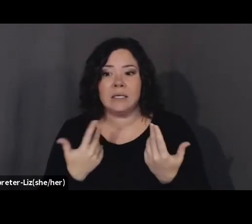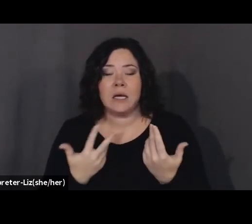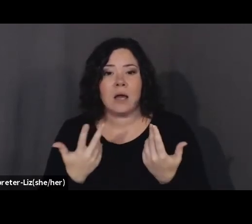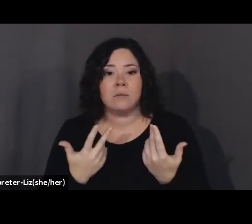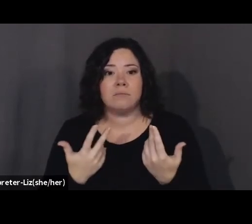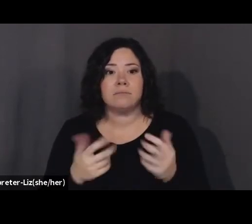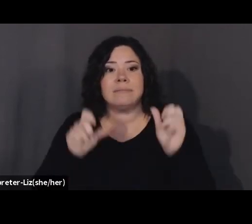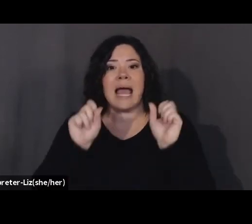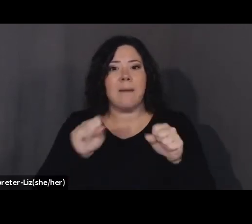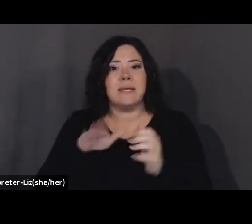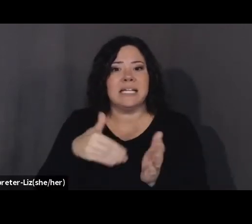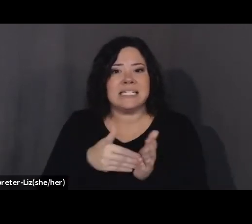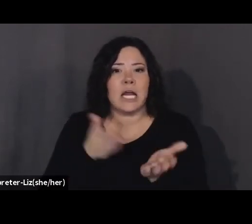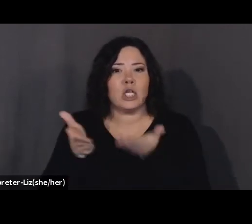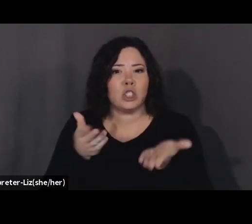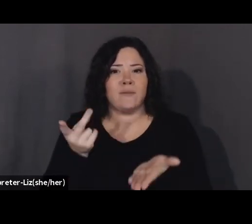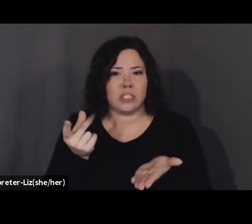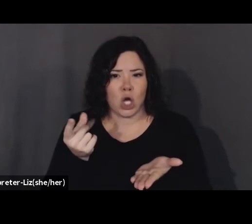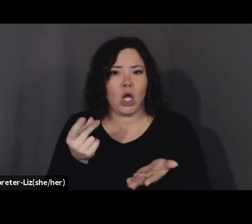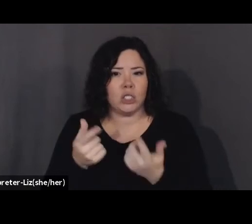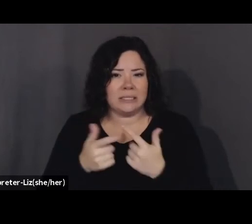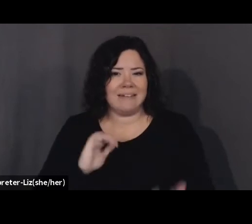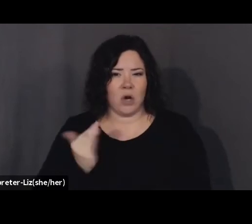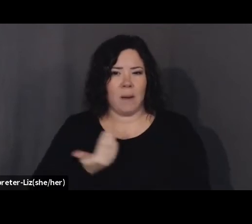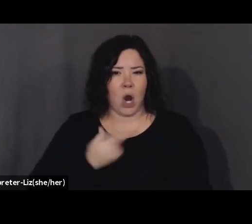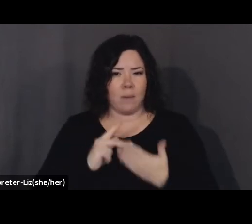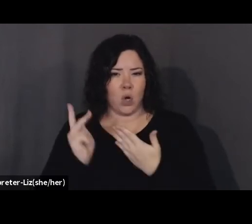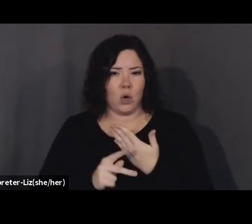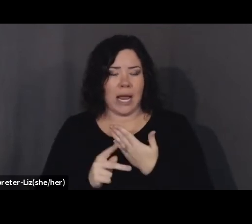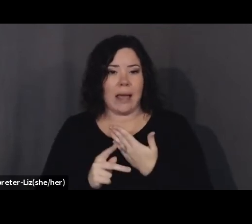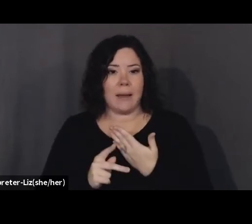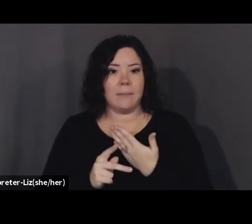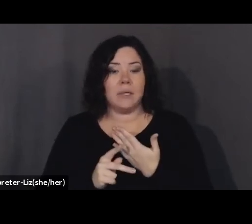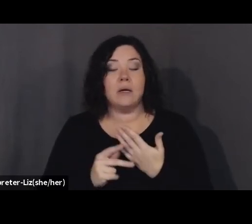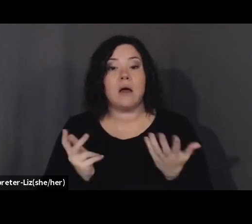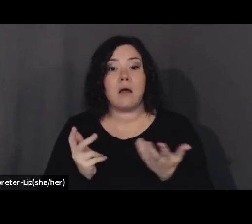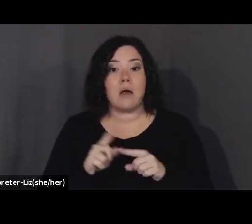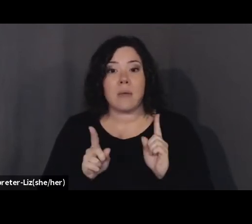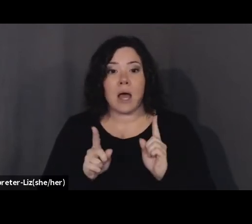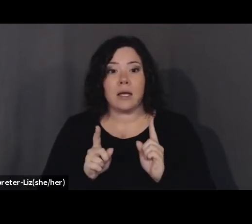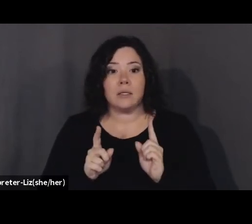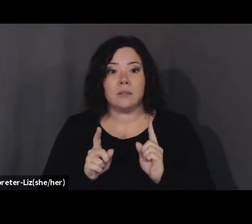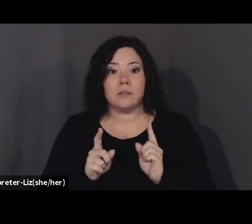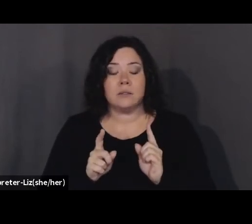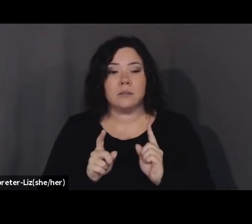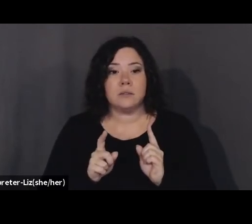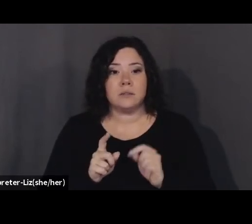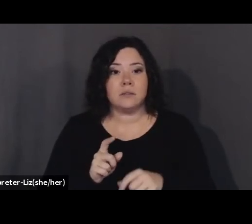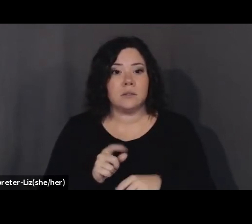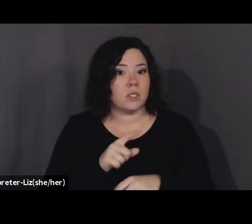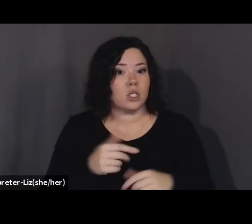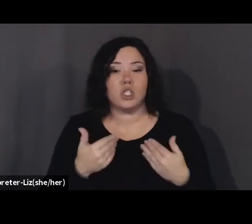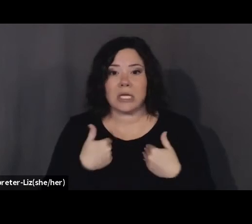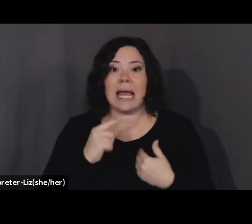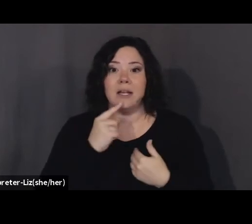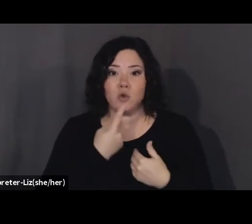Ability Center service dog from out of our program, but she had great difficulty